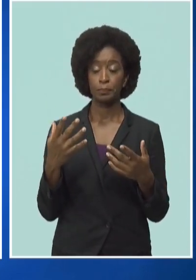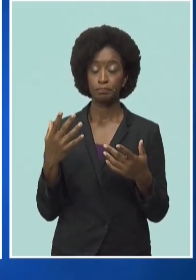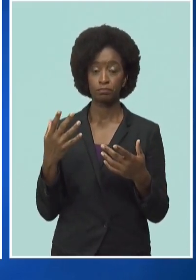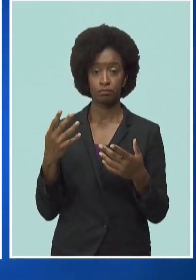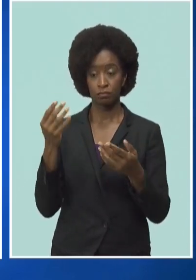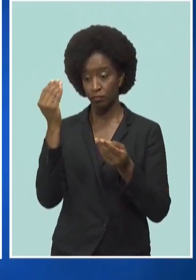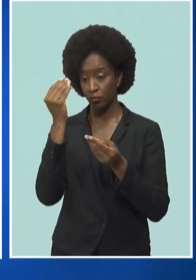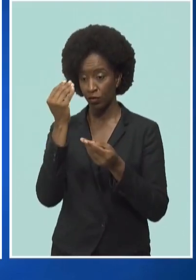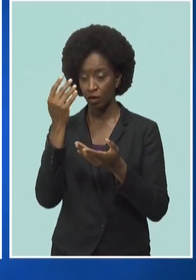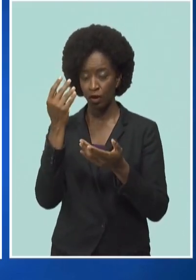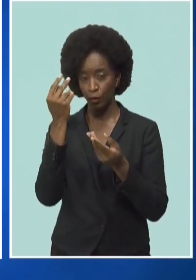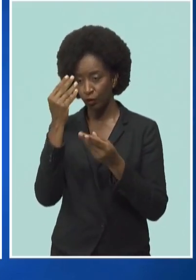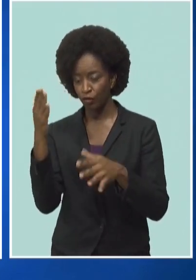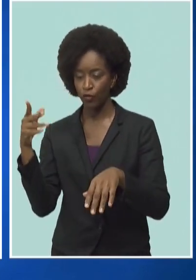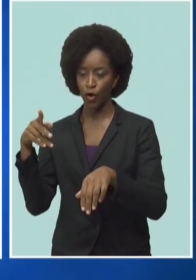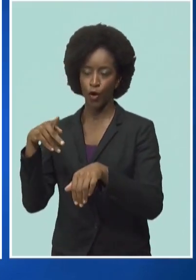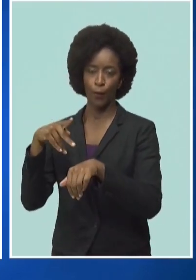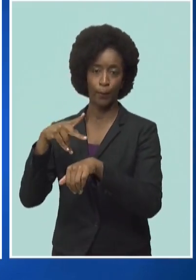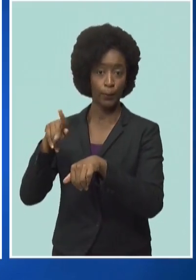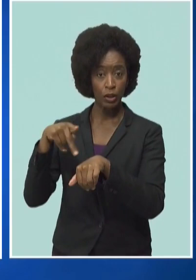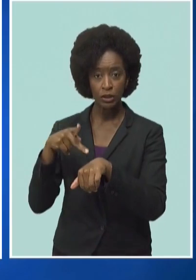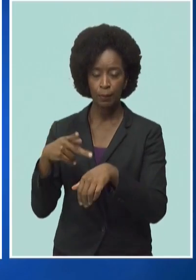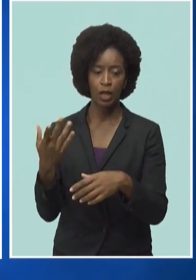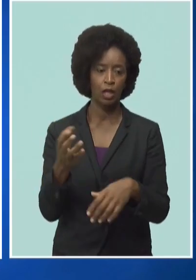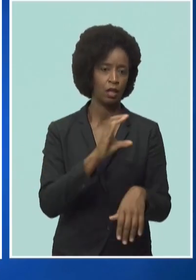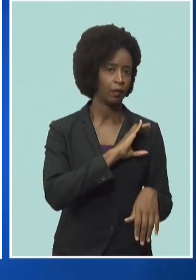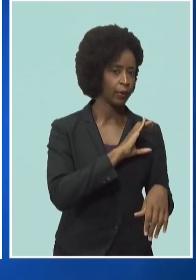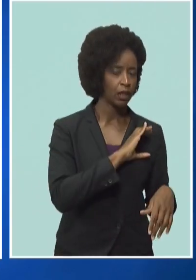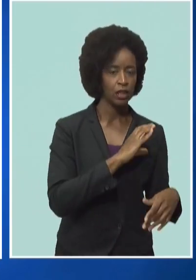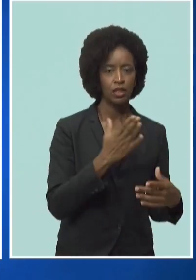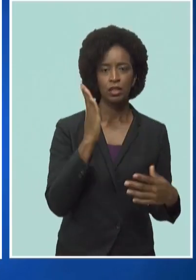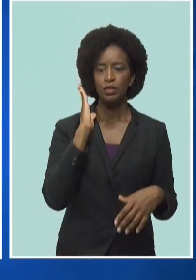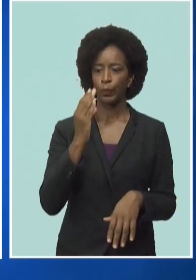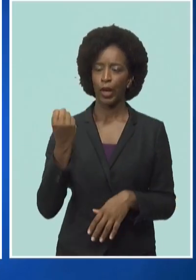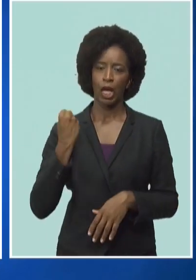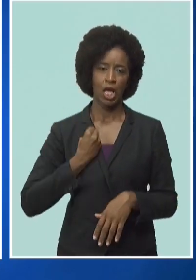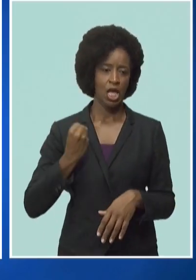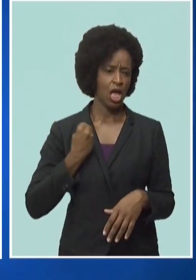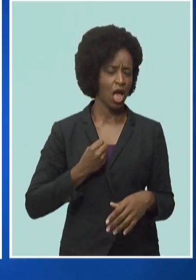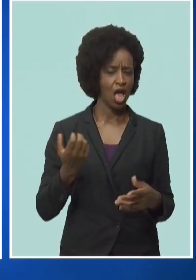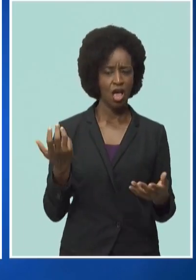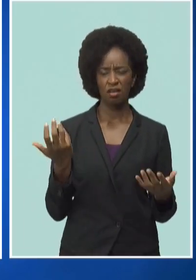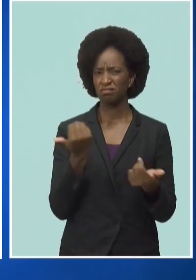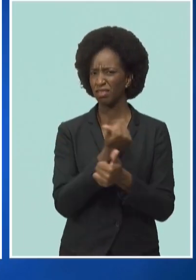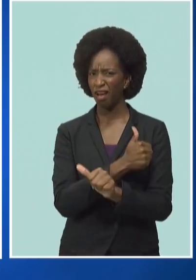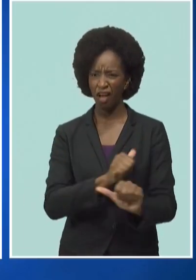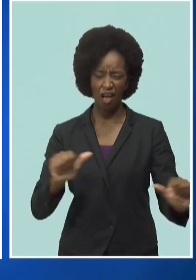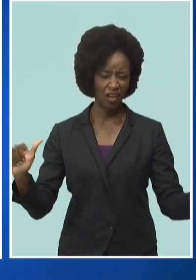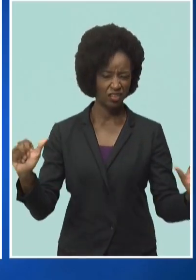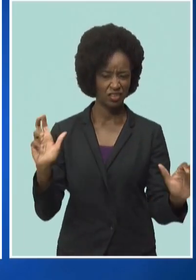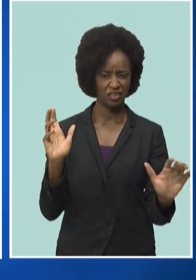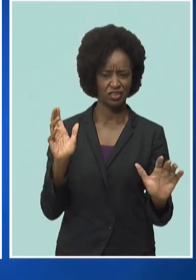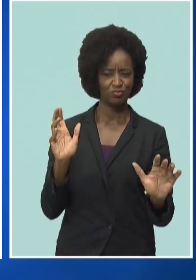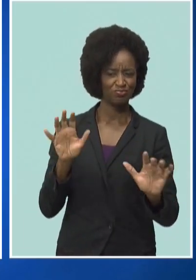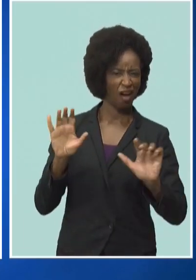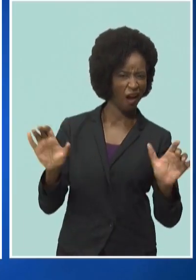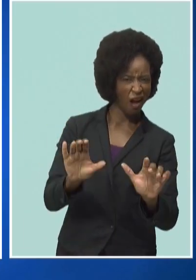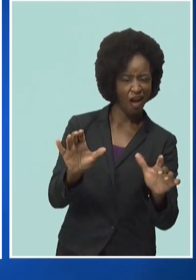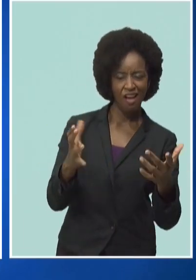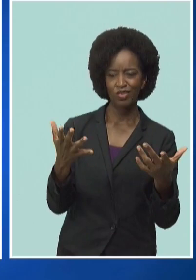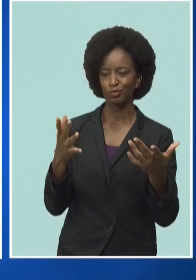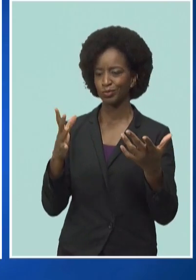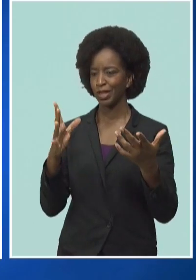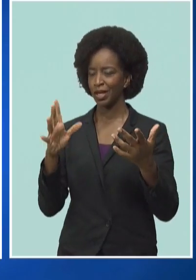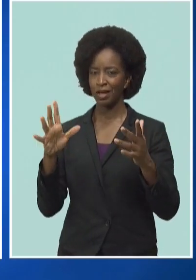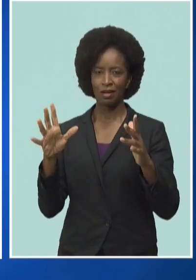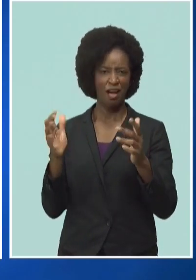gang signs and all of that. We actually got to recognize them, and we got to say it to parents. This we got to sensitize parents. We're